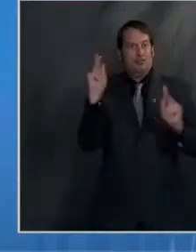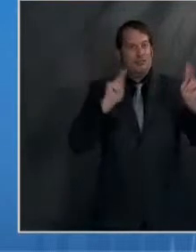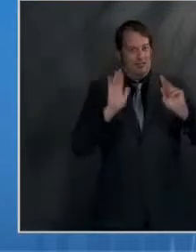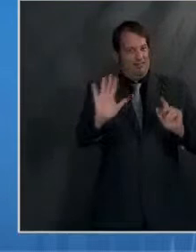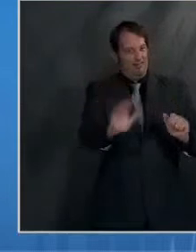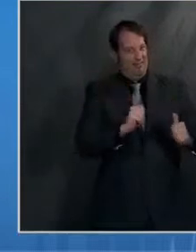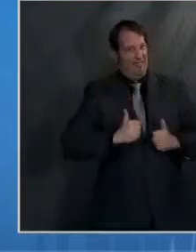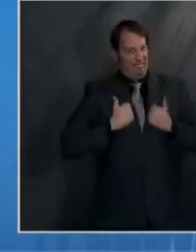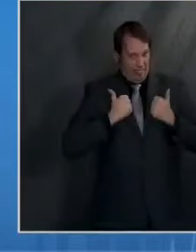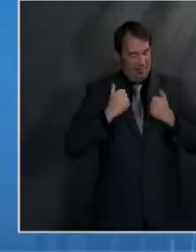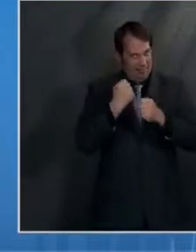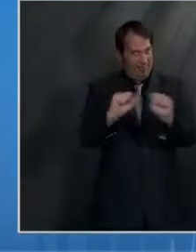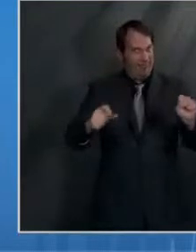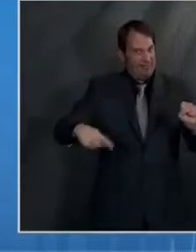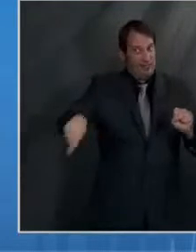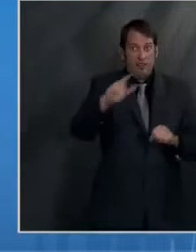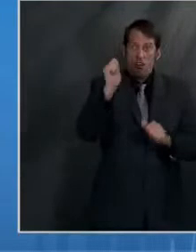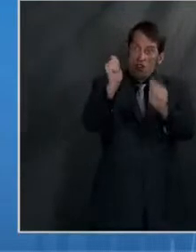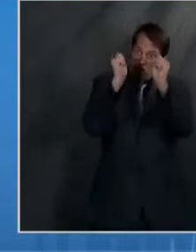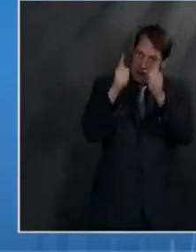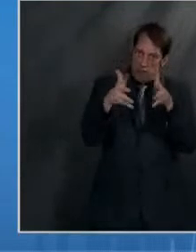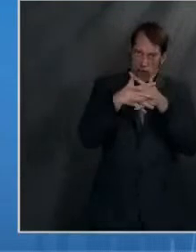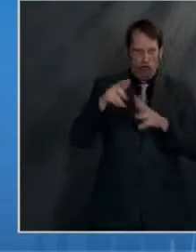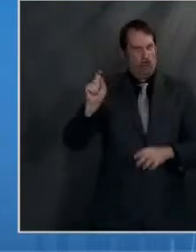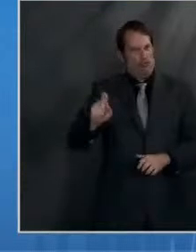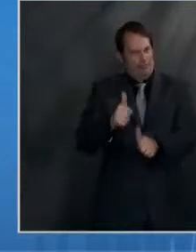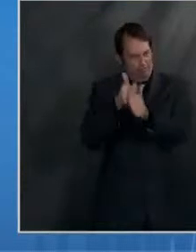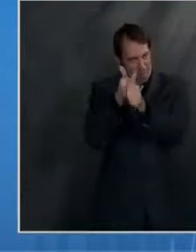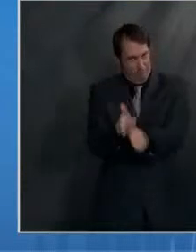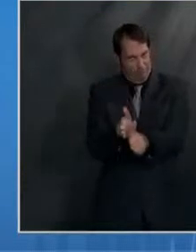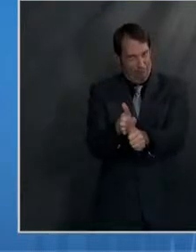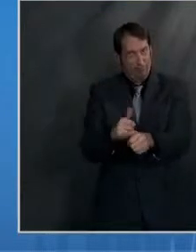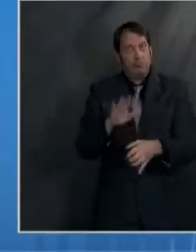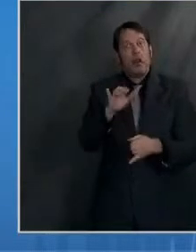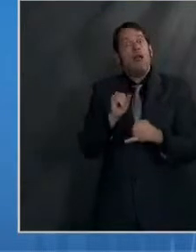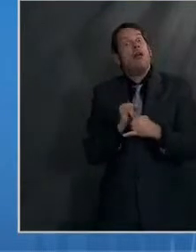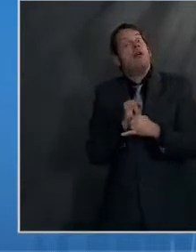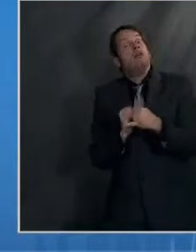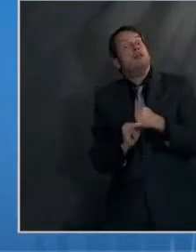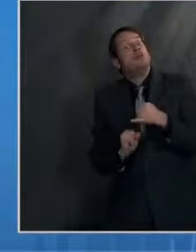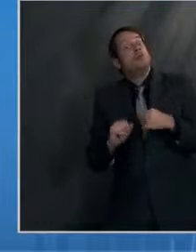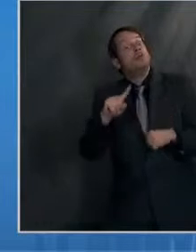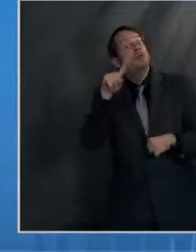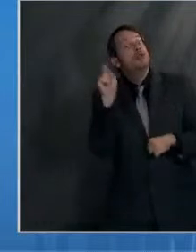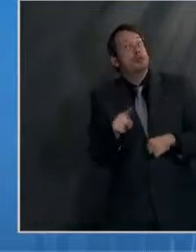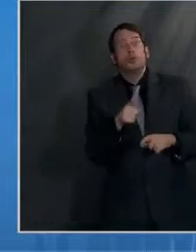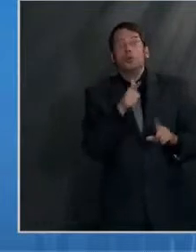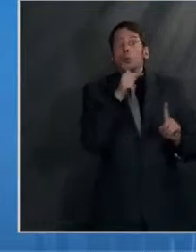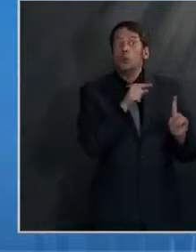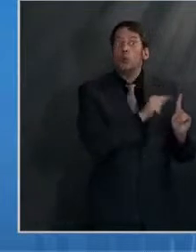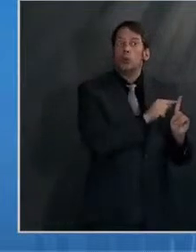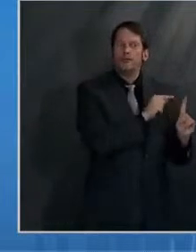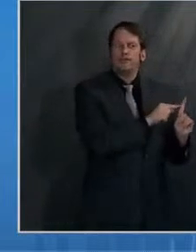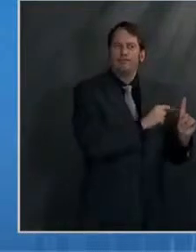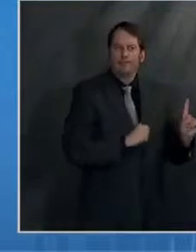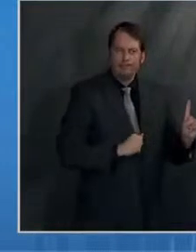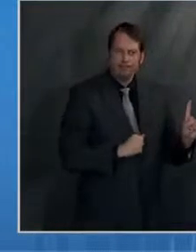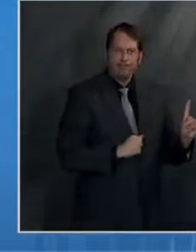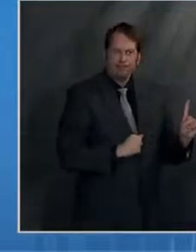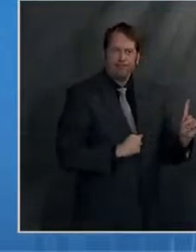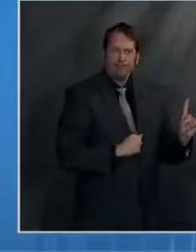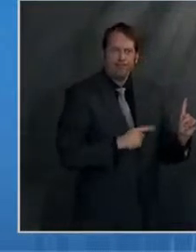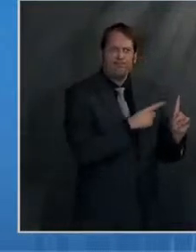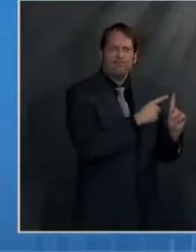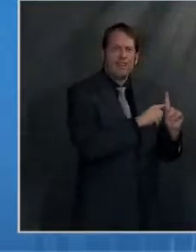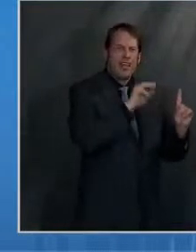All right, we have time for one more question. Last, we'll go to Mauricio Segovia with MBS Radio.